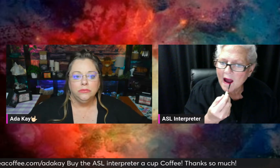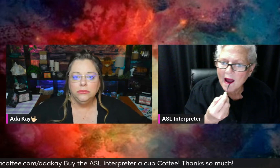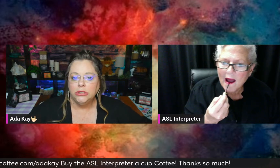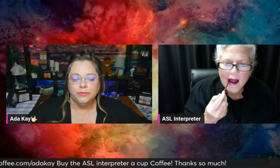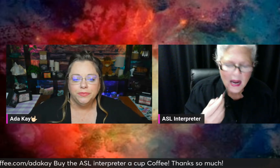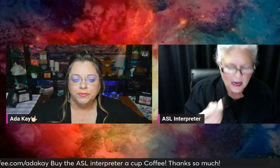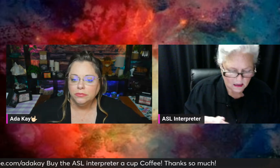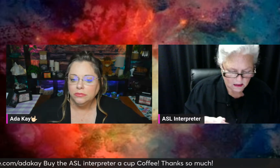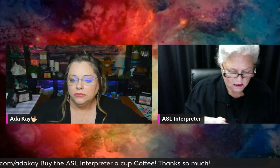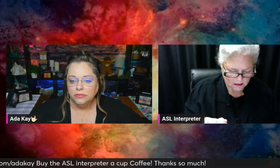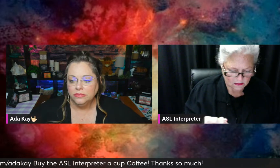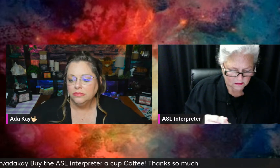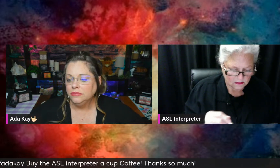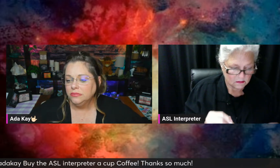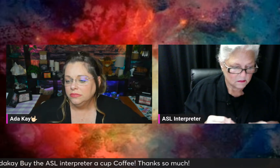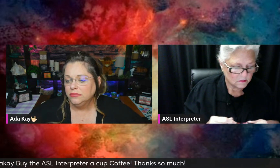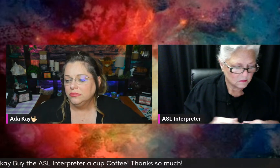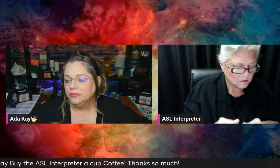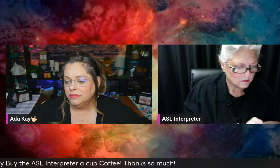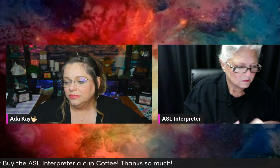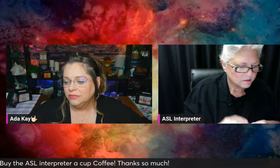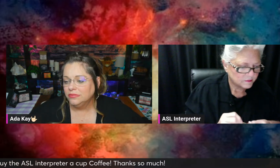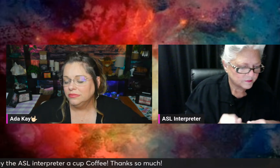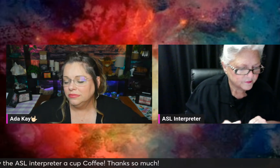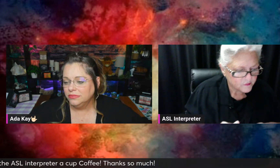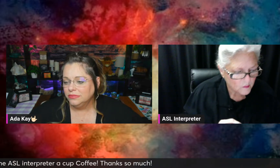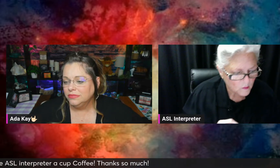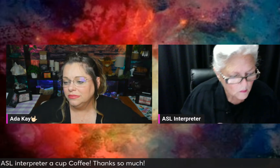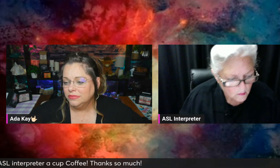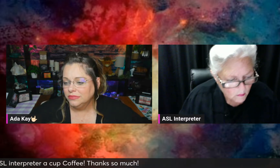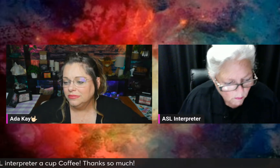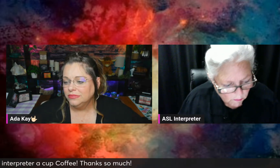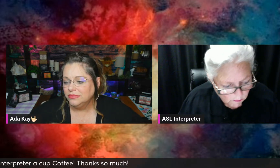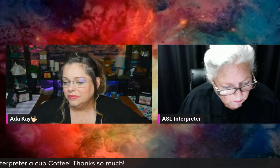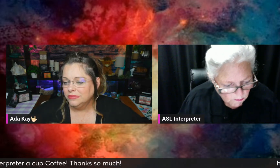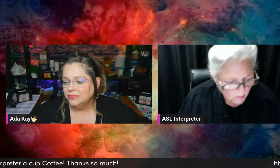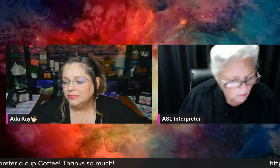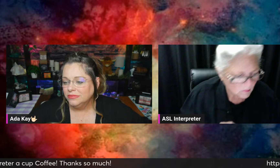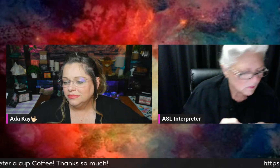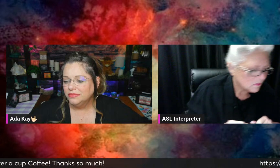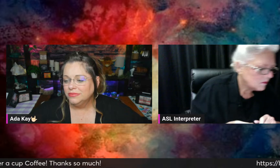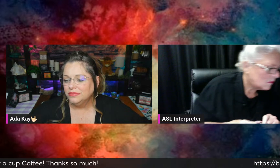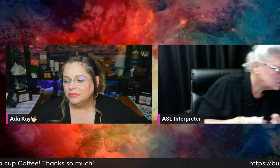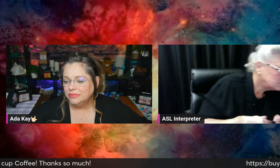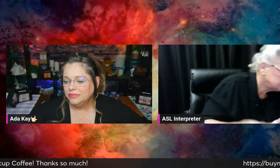it's really hard. It's a hard job, because you